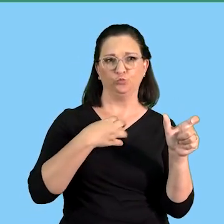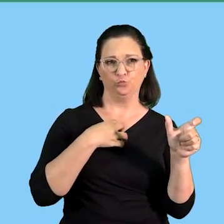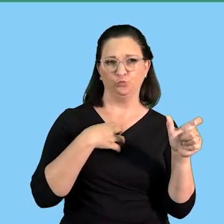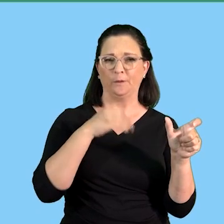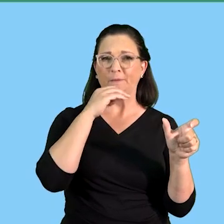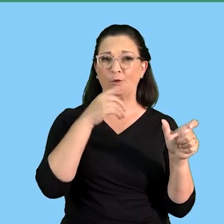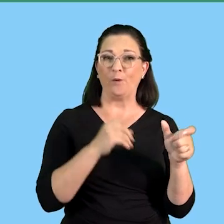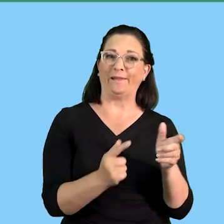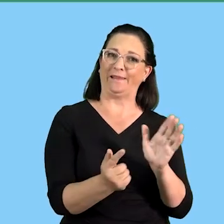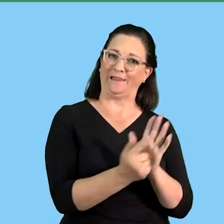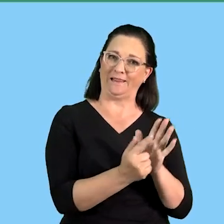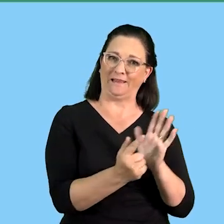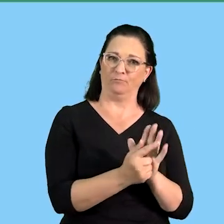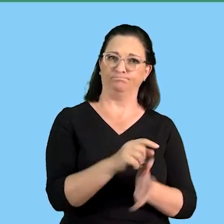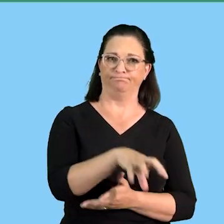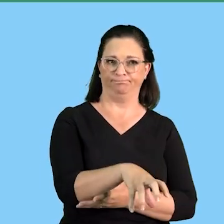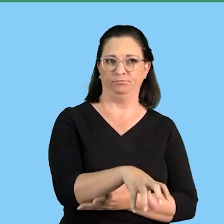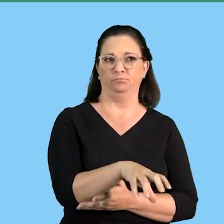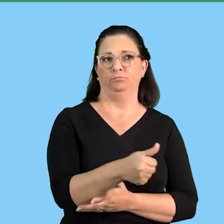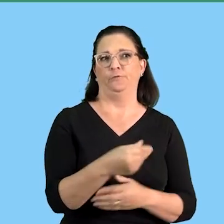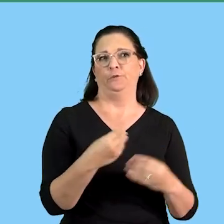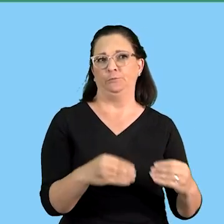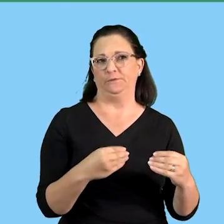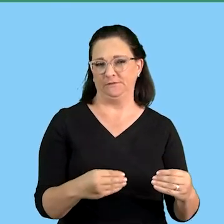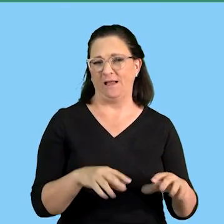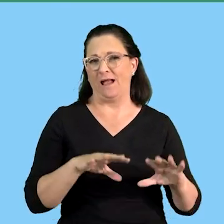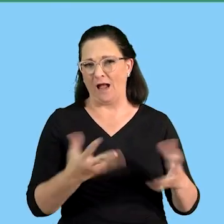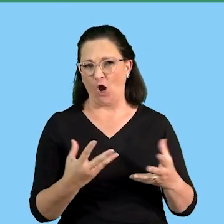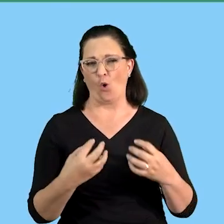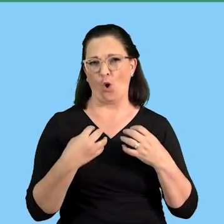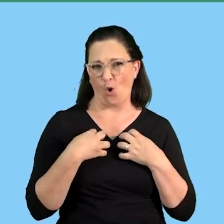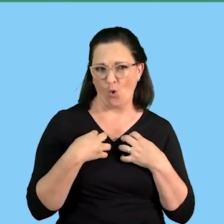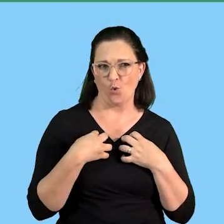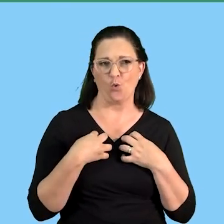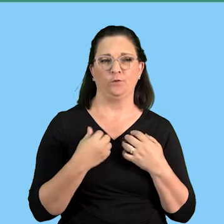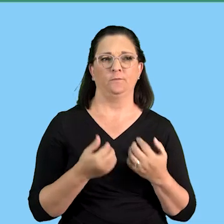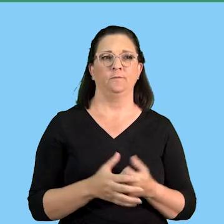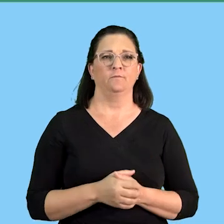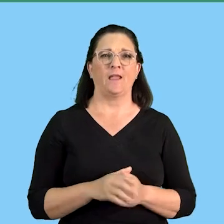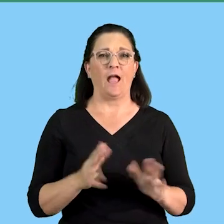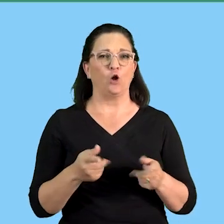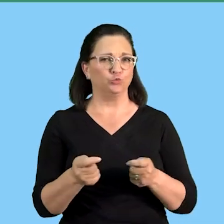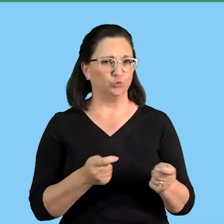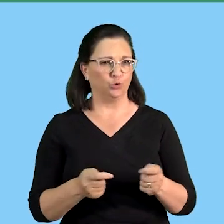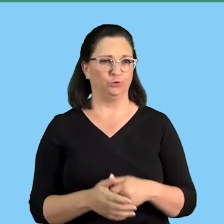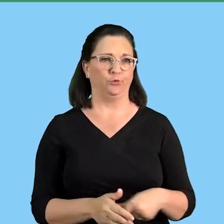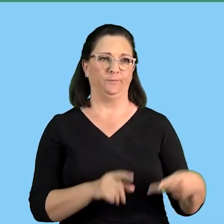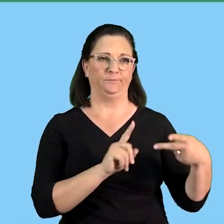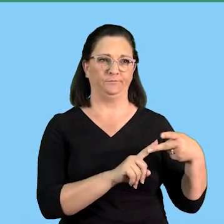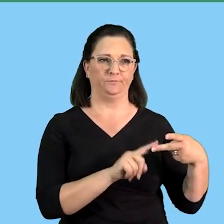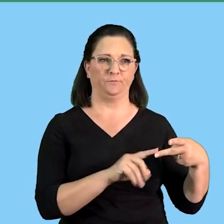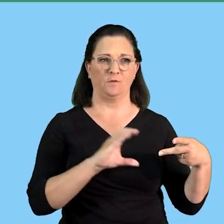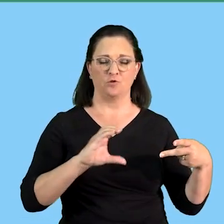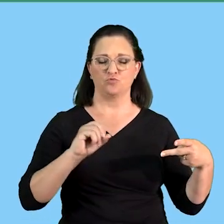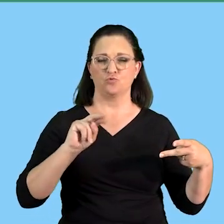legal position of the business and the way it is owned, obviously, the way it is controlled as well. Then we have a term